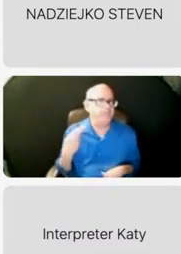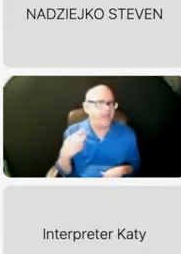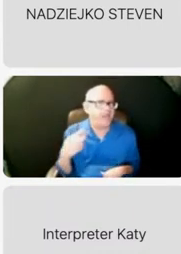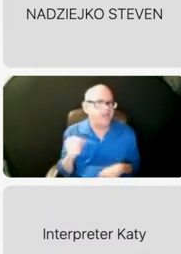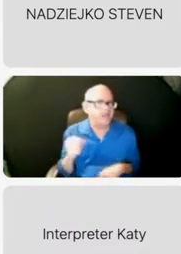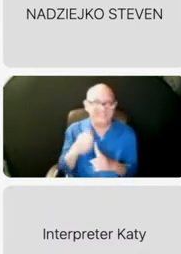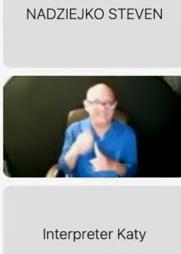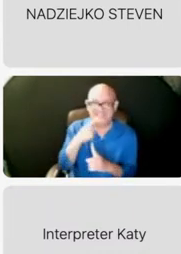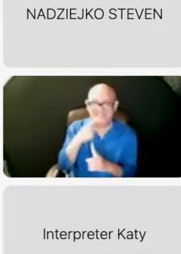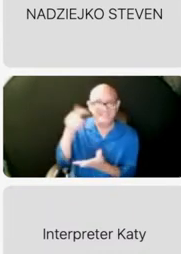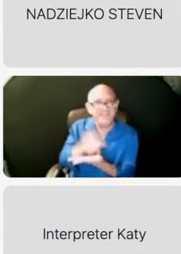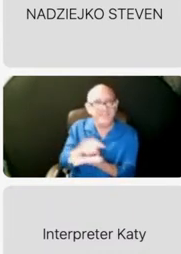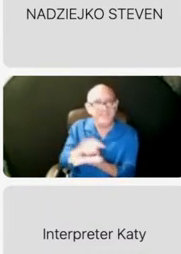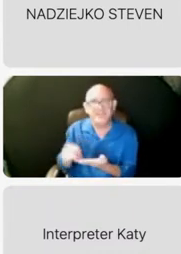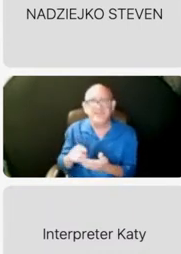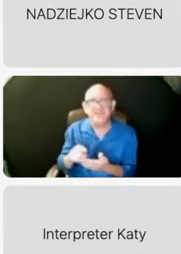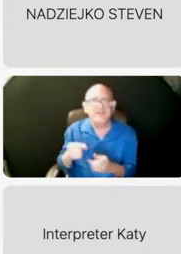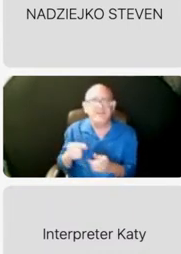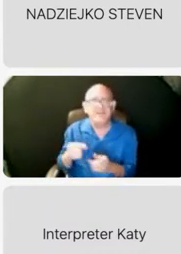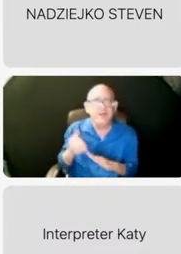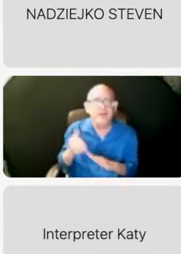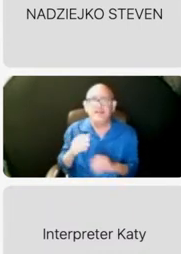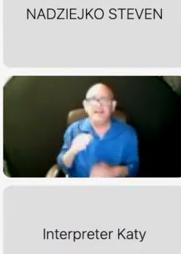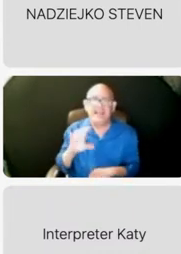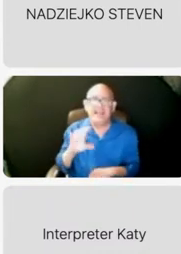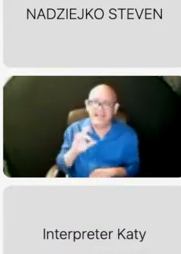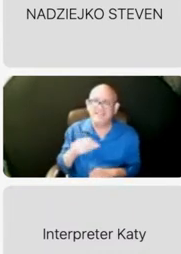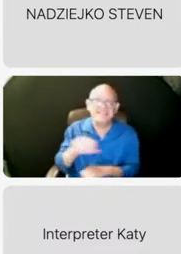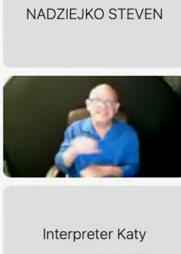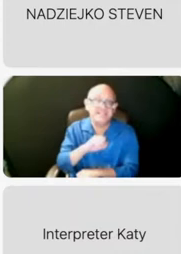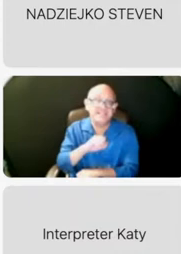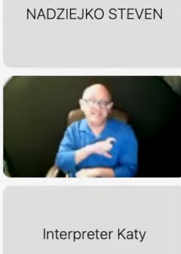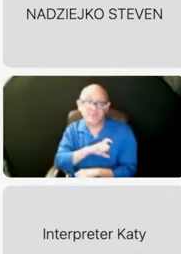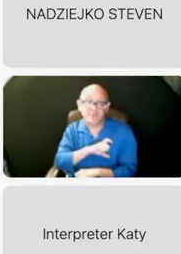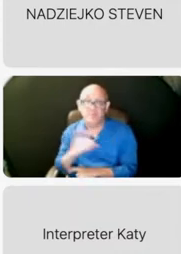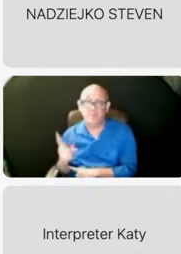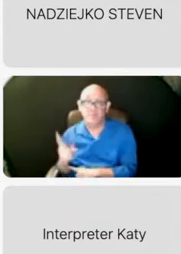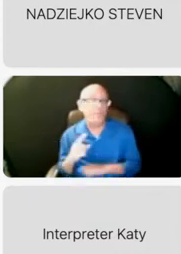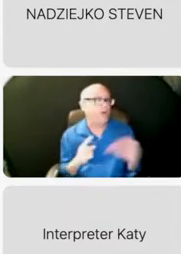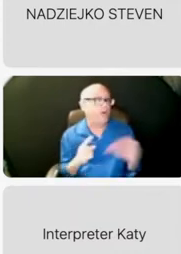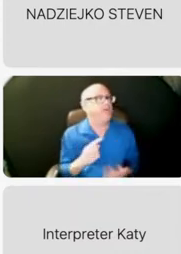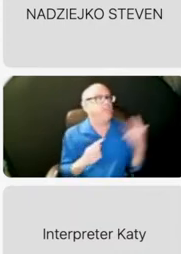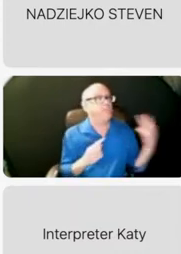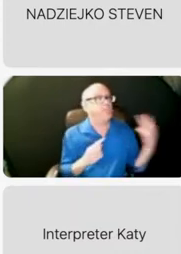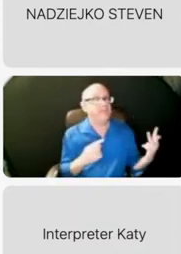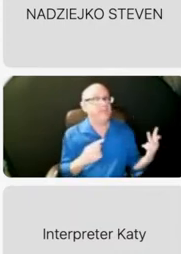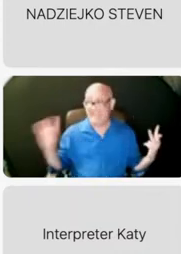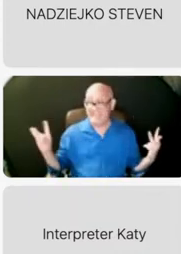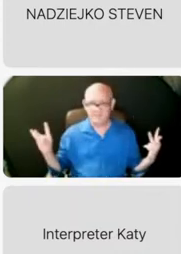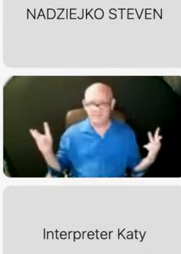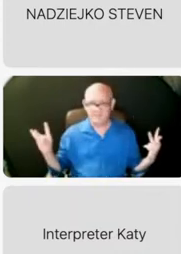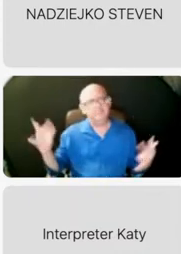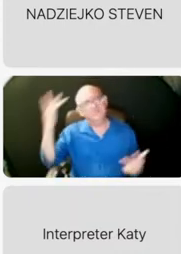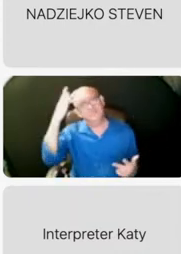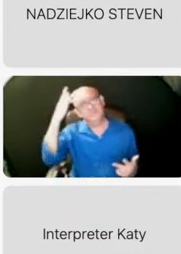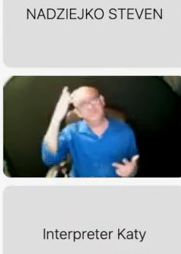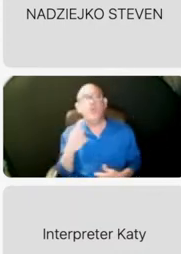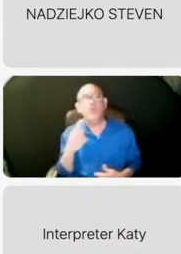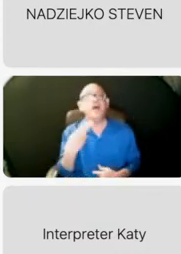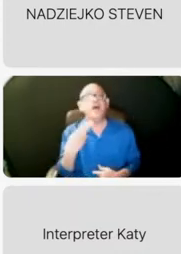run with eight security while another high school is around with just three last week at one of our high schools they only had one